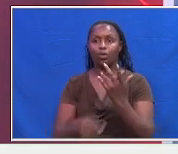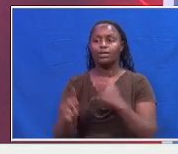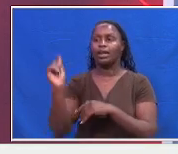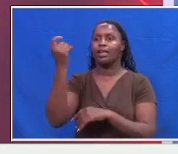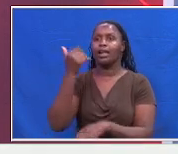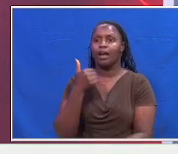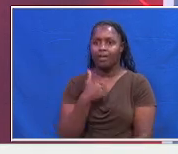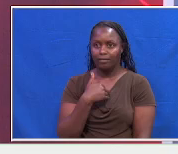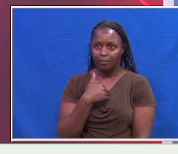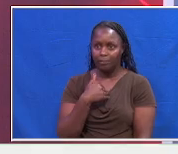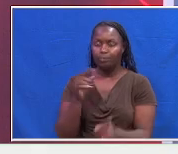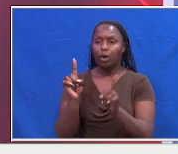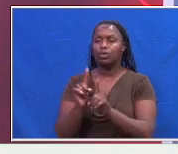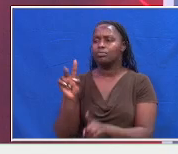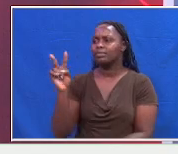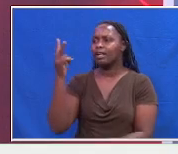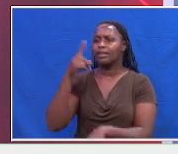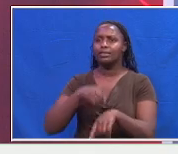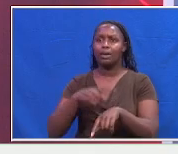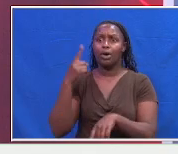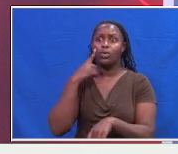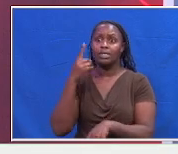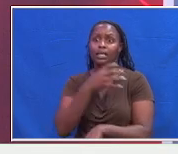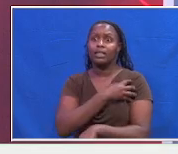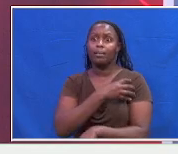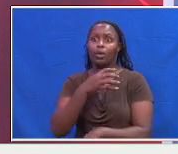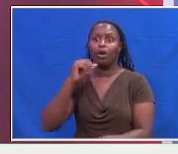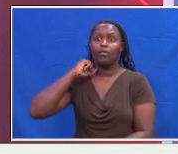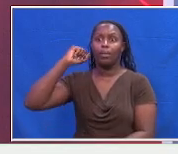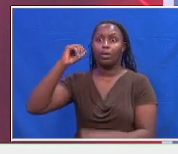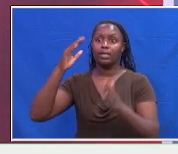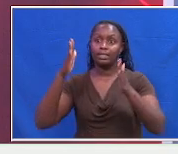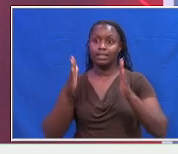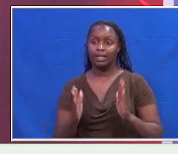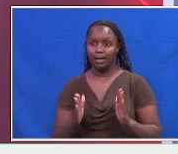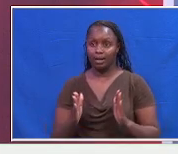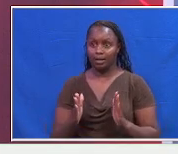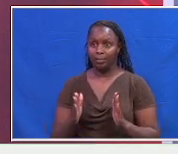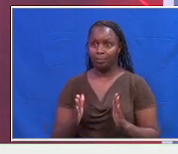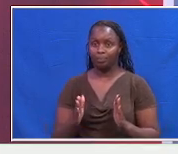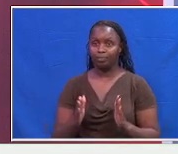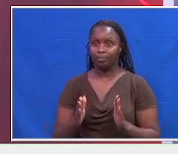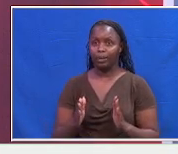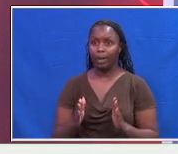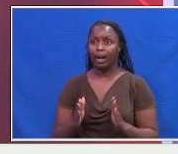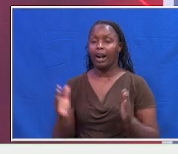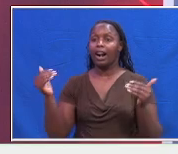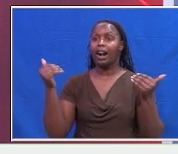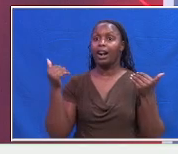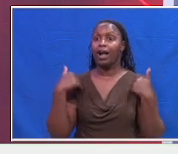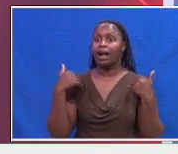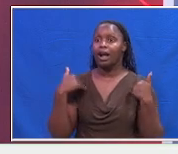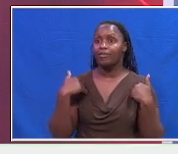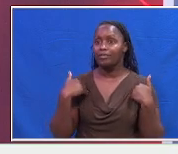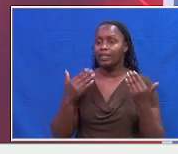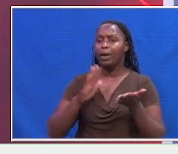is the second time we are seeing the power of a politician in casting aspersions in an